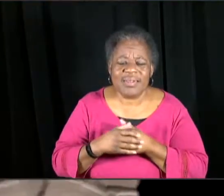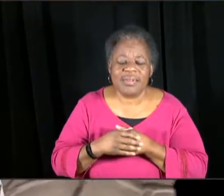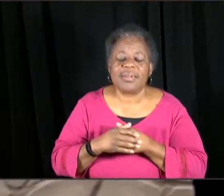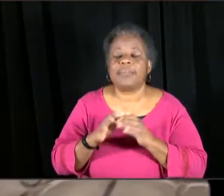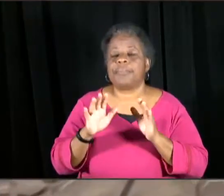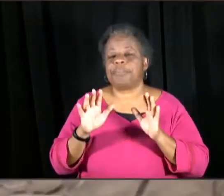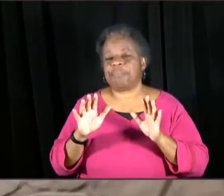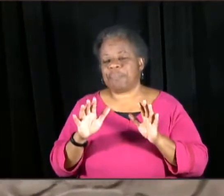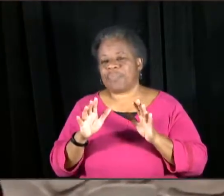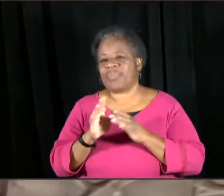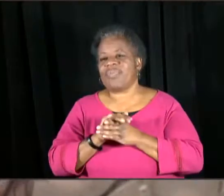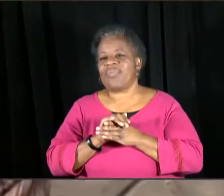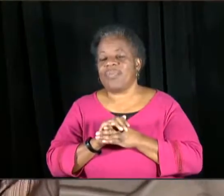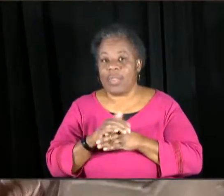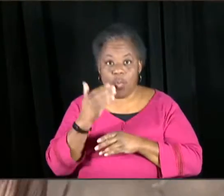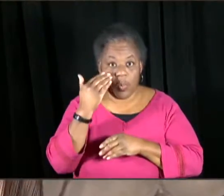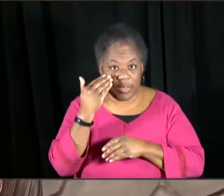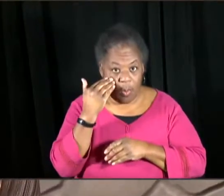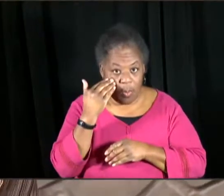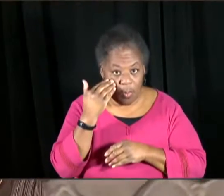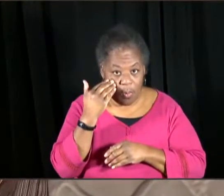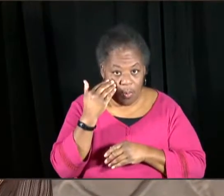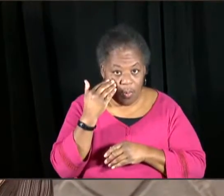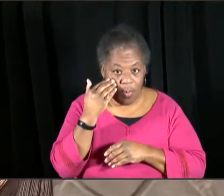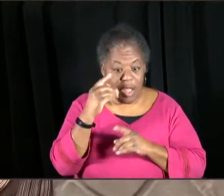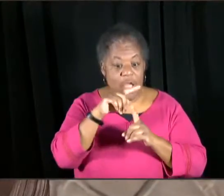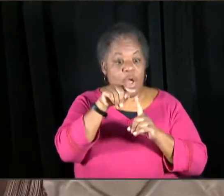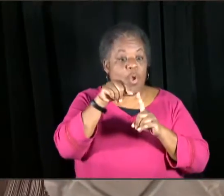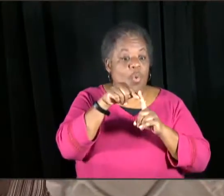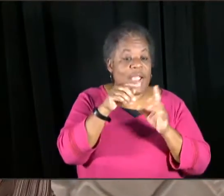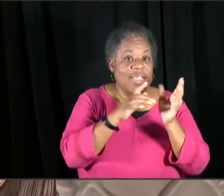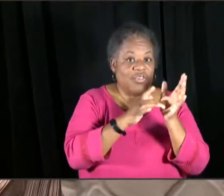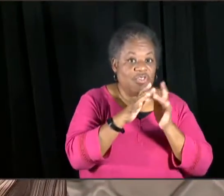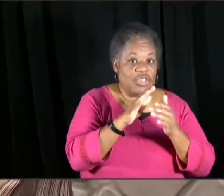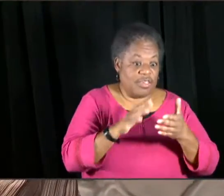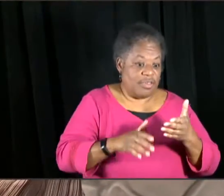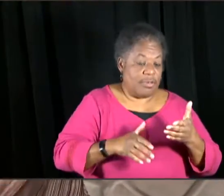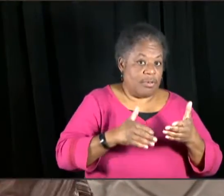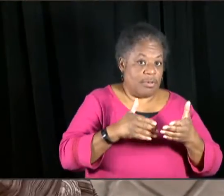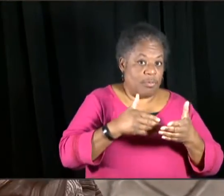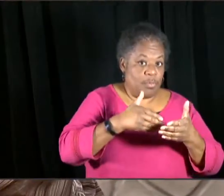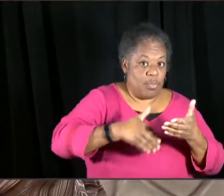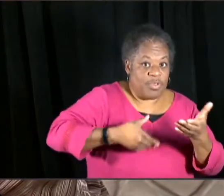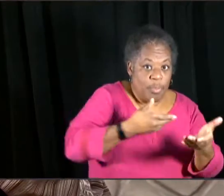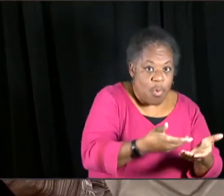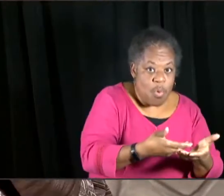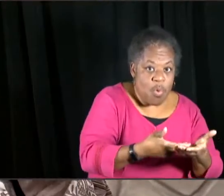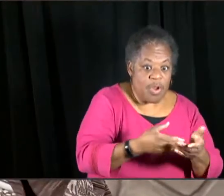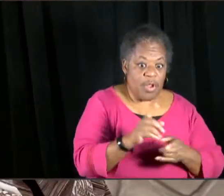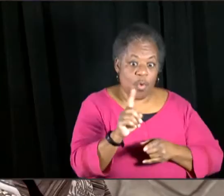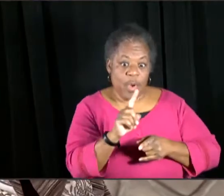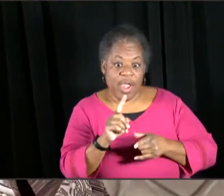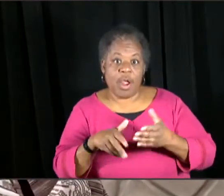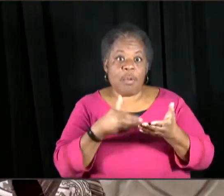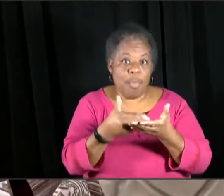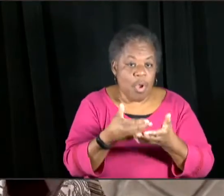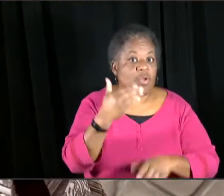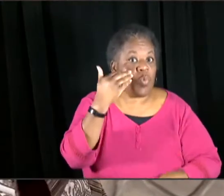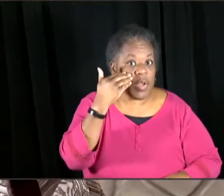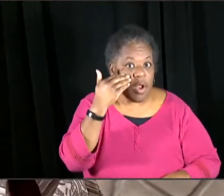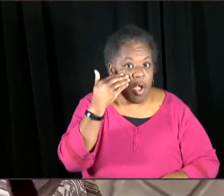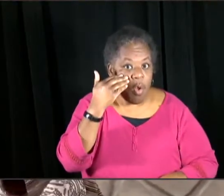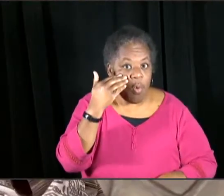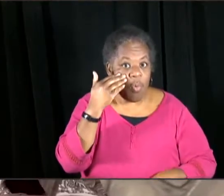Now, we know when Jesus was born and where, because everyone involved anchors it in a